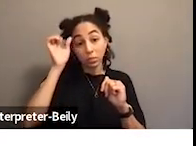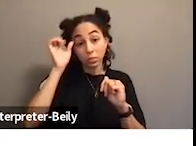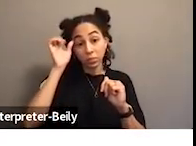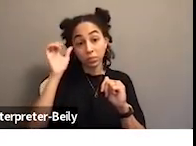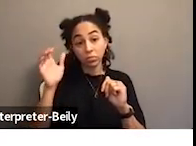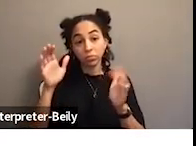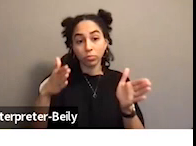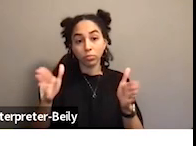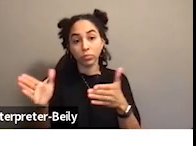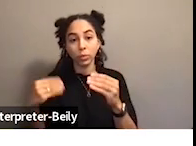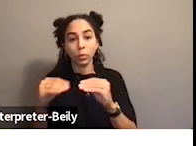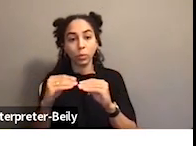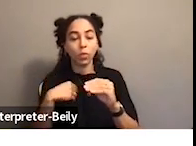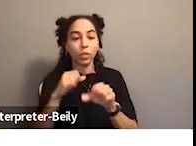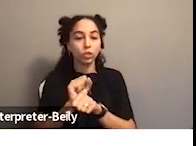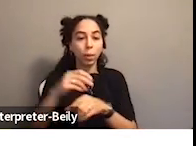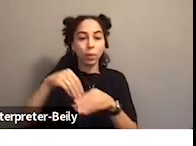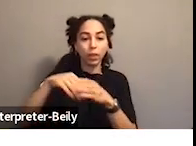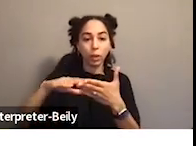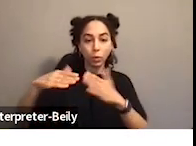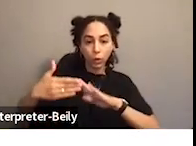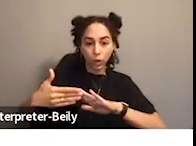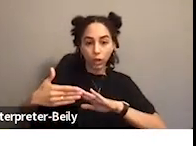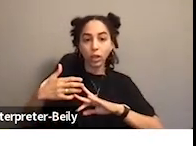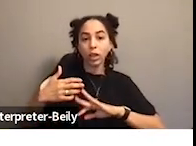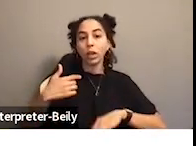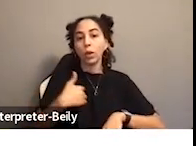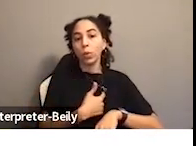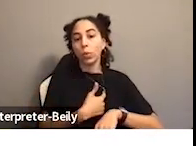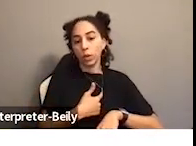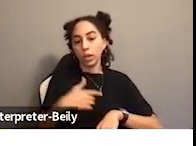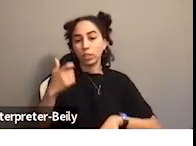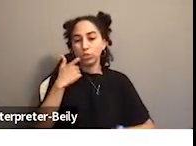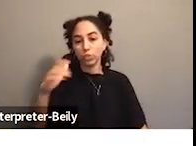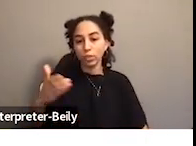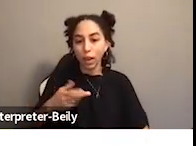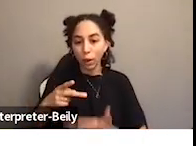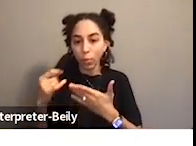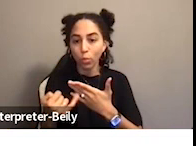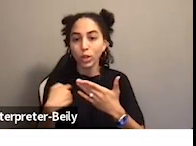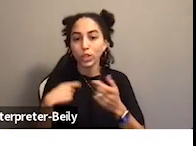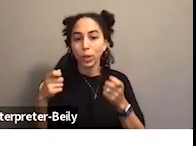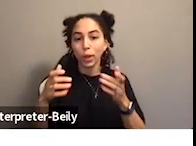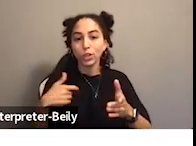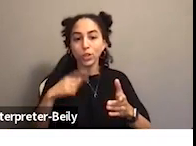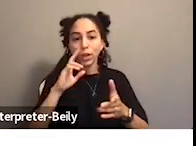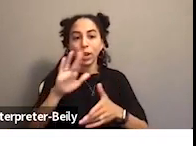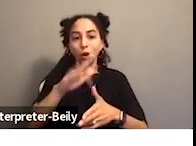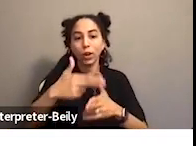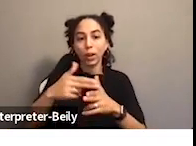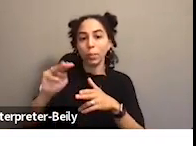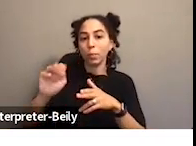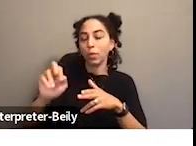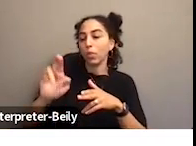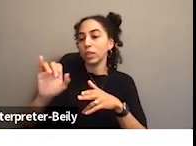pivot toward getting a job in the community. And we just hired a project manager to kind of oversee that work, and her name is Marissa Morelli.